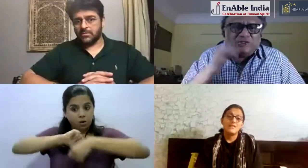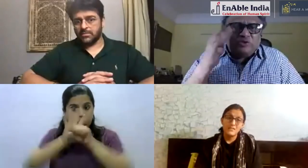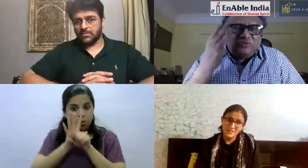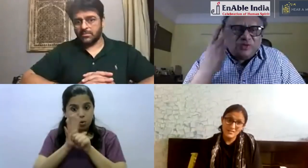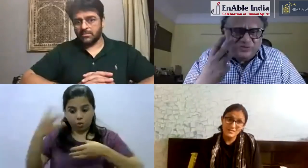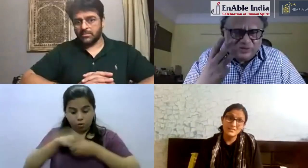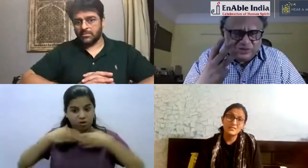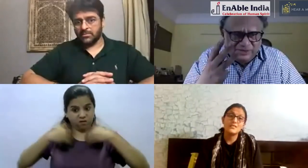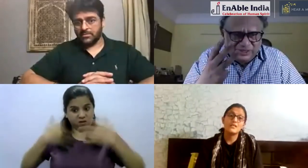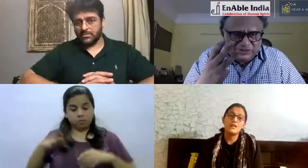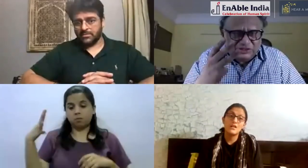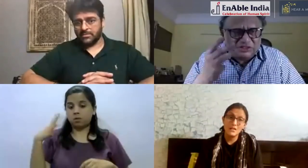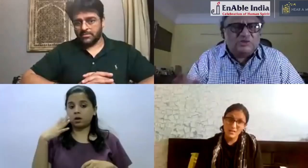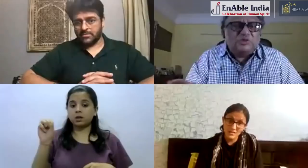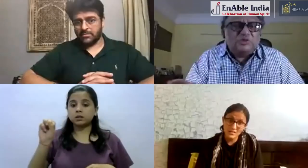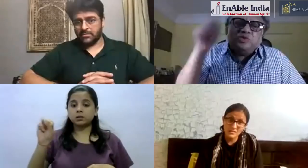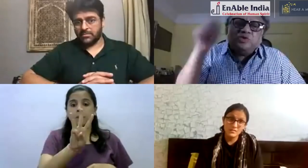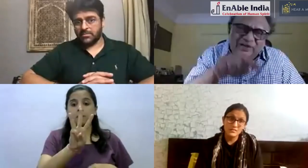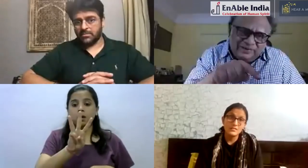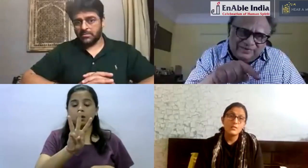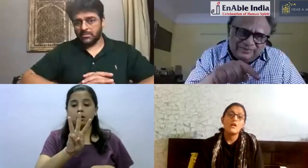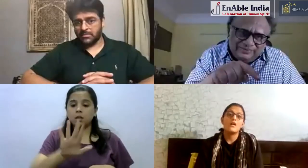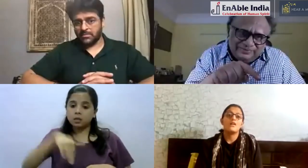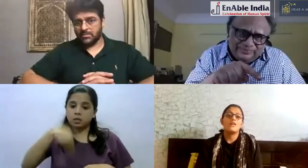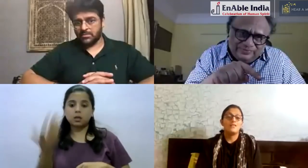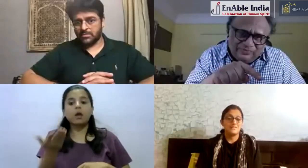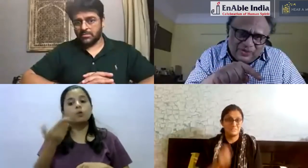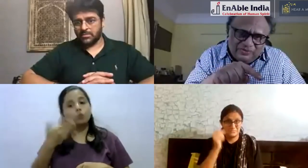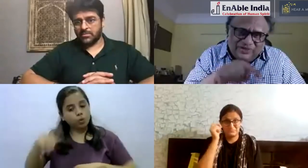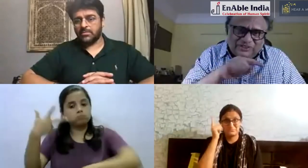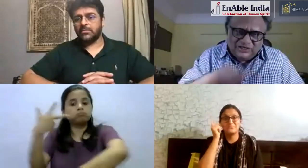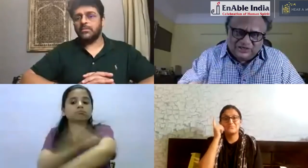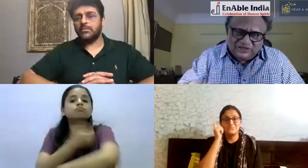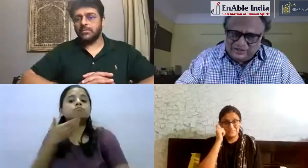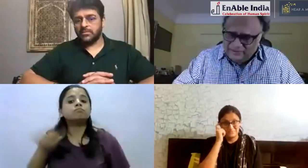I should wait for 3 months to get.